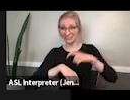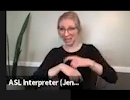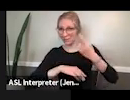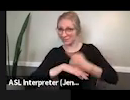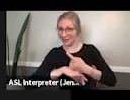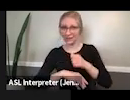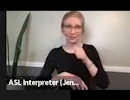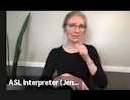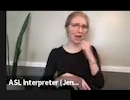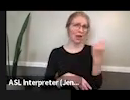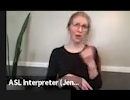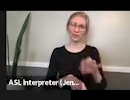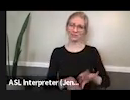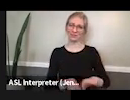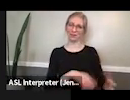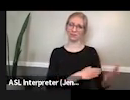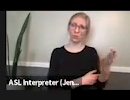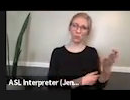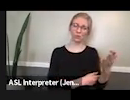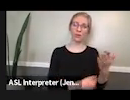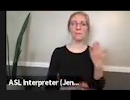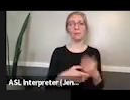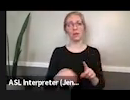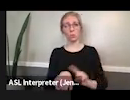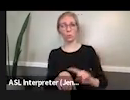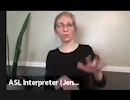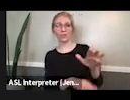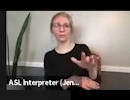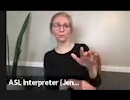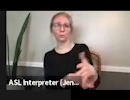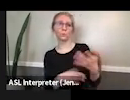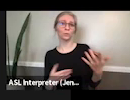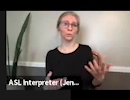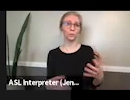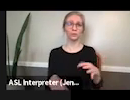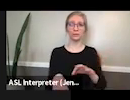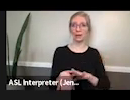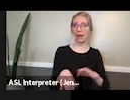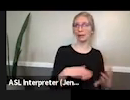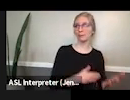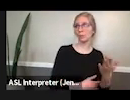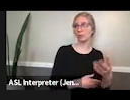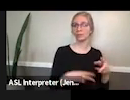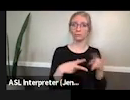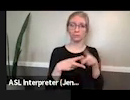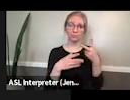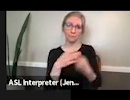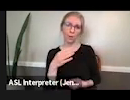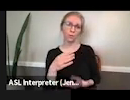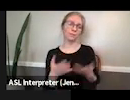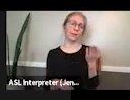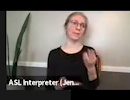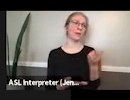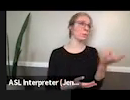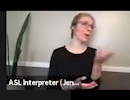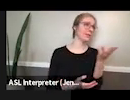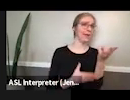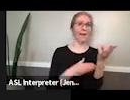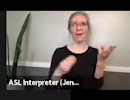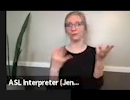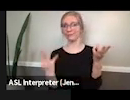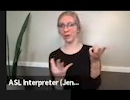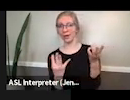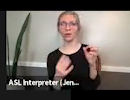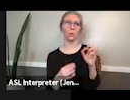o'clock in the morning. Maybe assess at 1 in the afternoon and 9 in the morning. Maybe assess on a Wednesday and then on a Friday or a